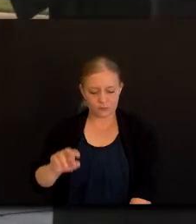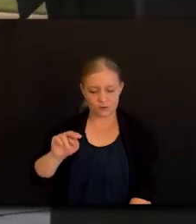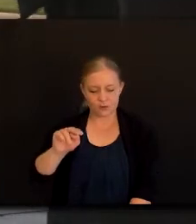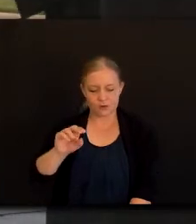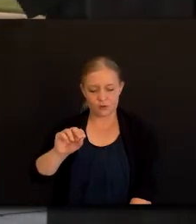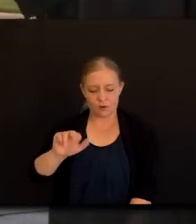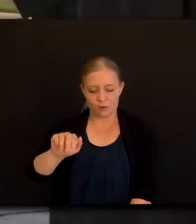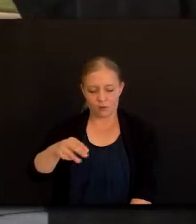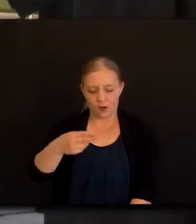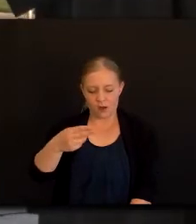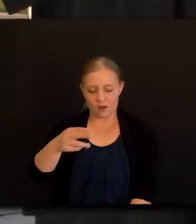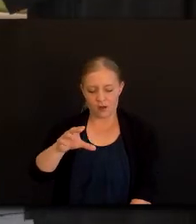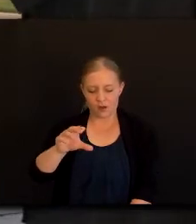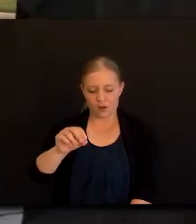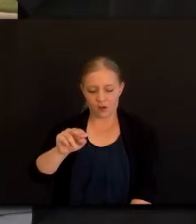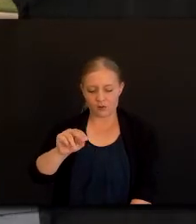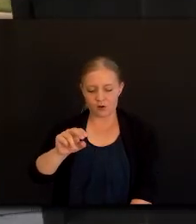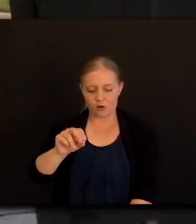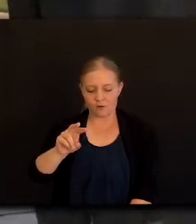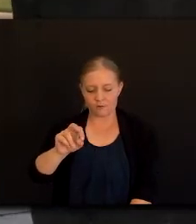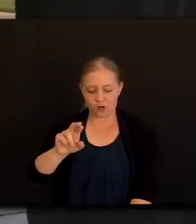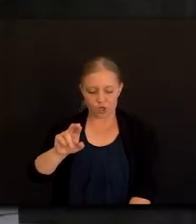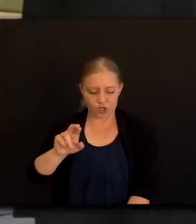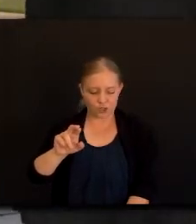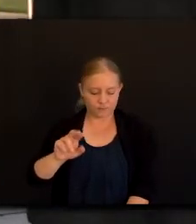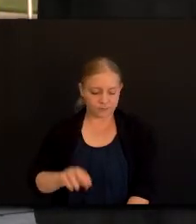Noah Kenneth Conover.